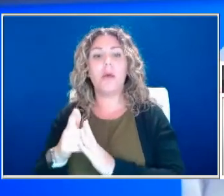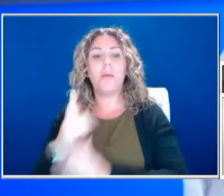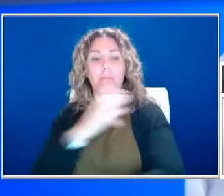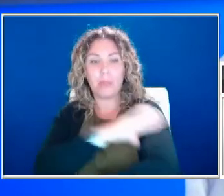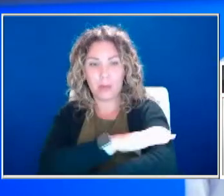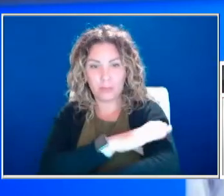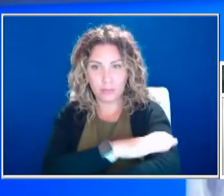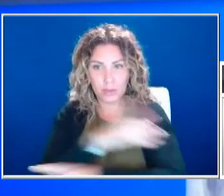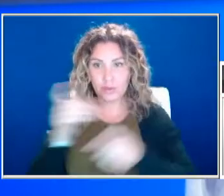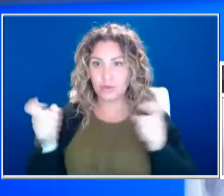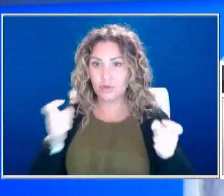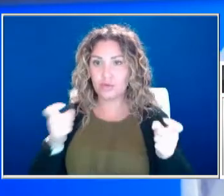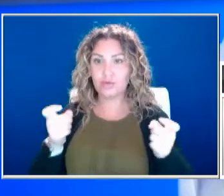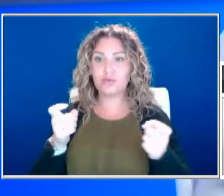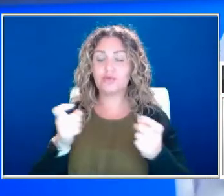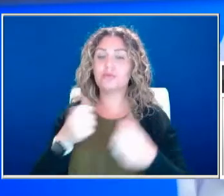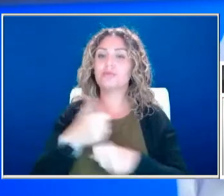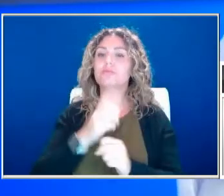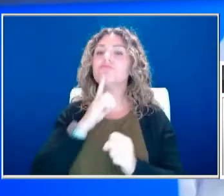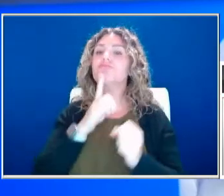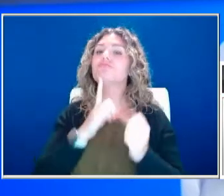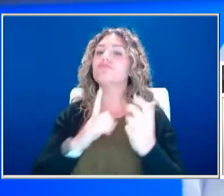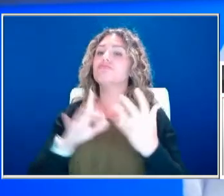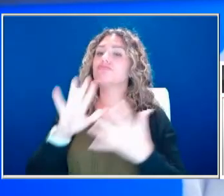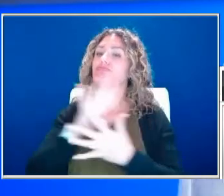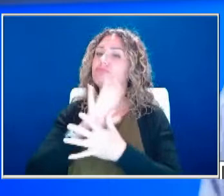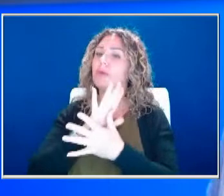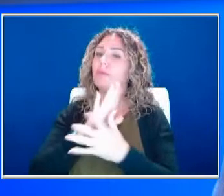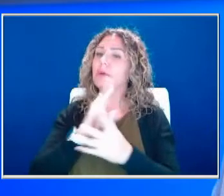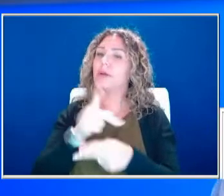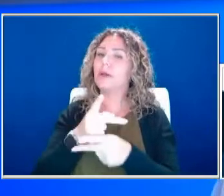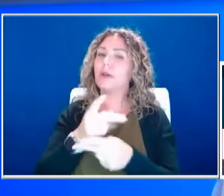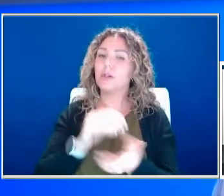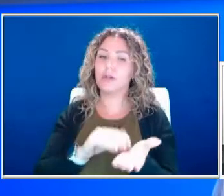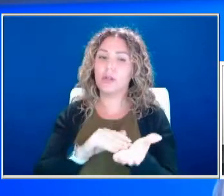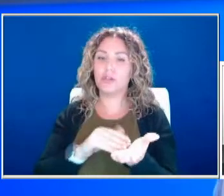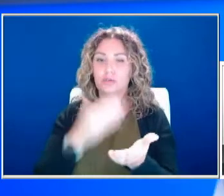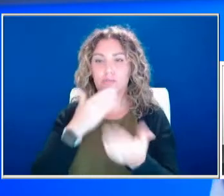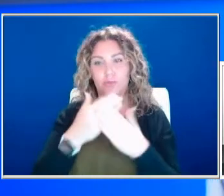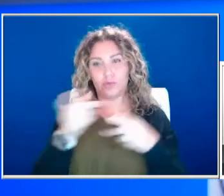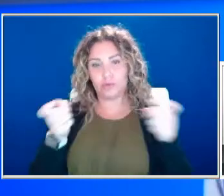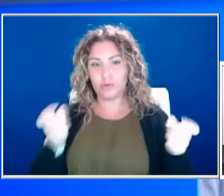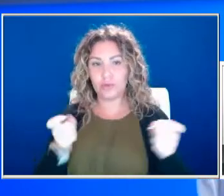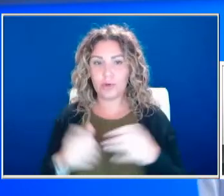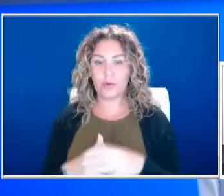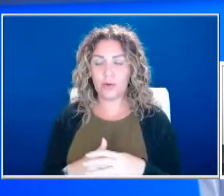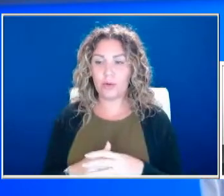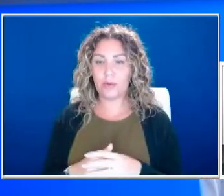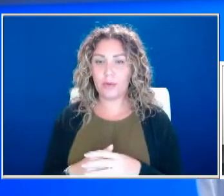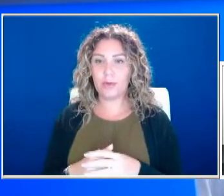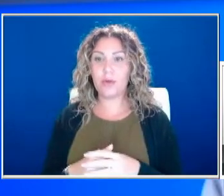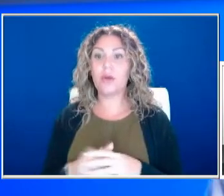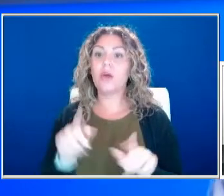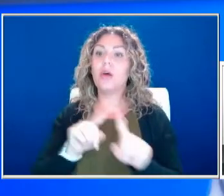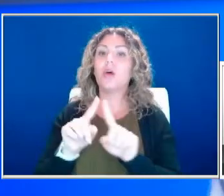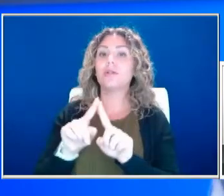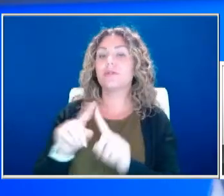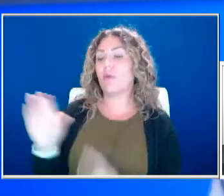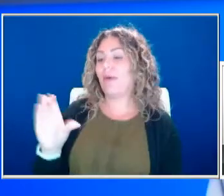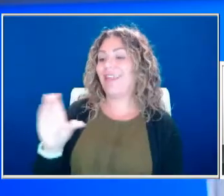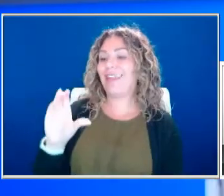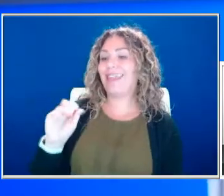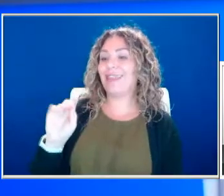your primary care doctors to keep your blood pressure under good control. And then cholesterol levels, things like that